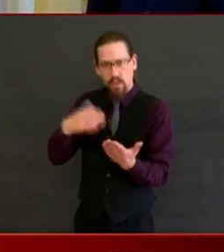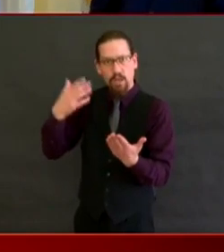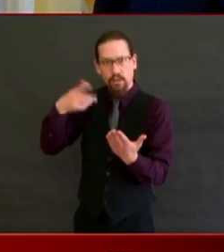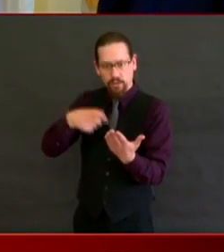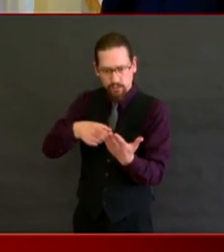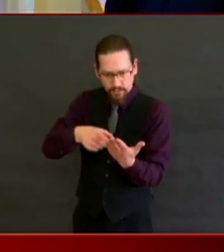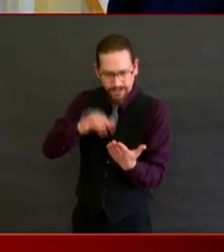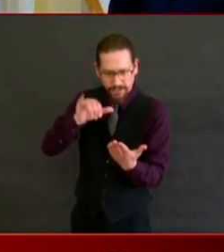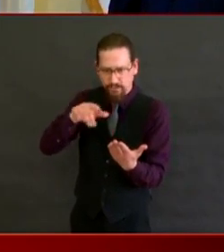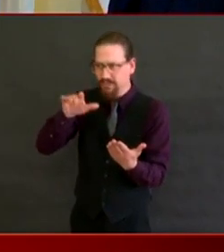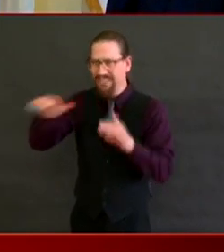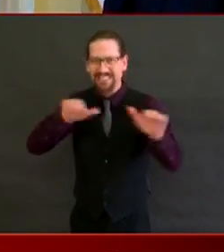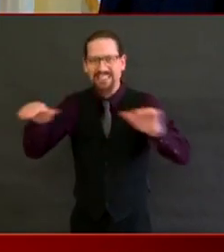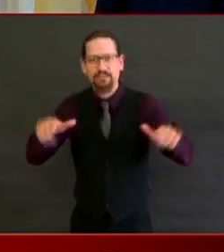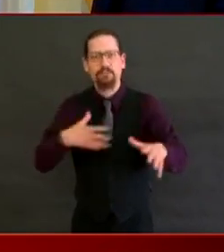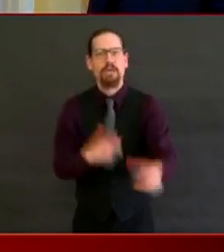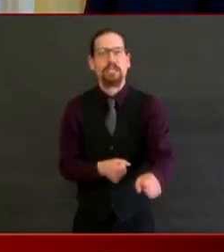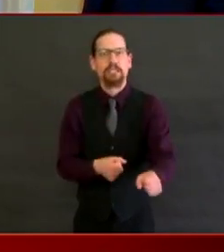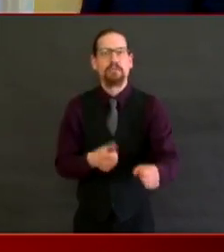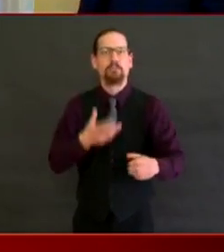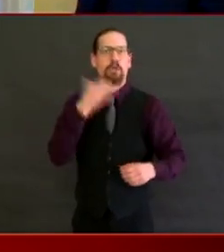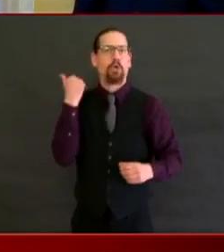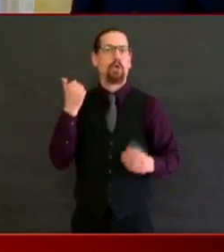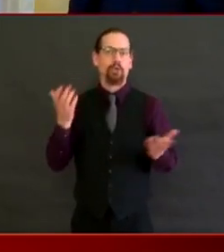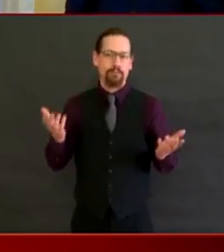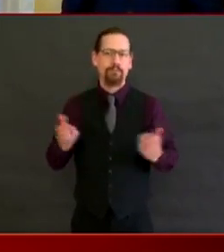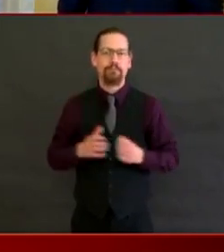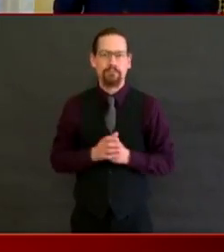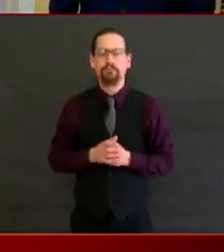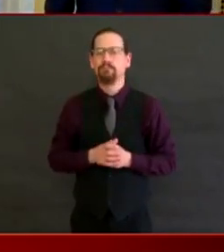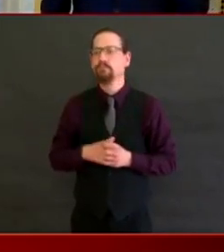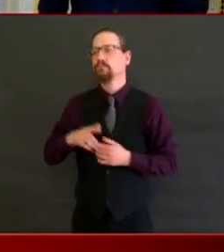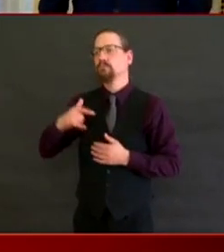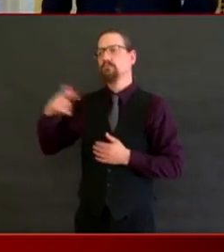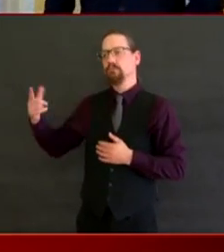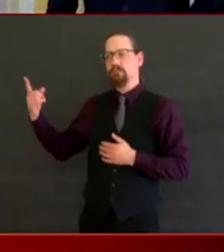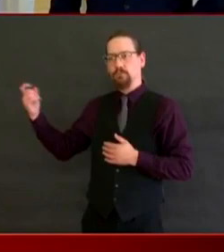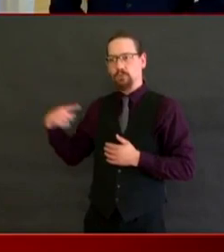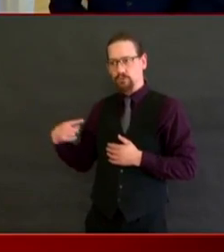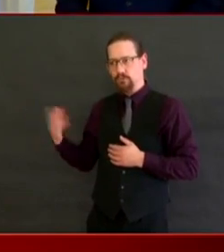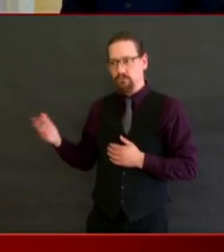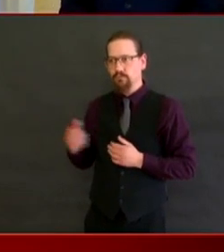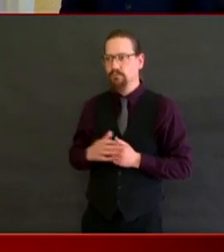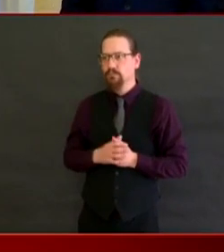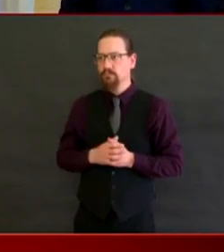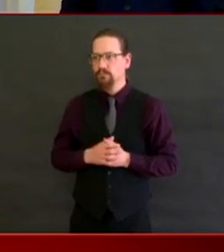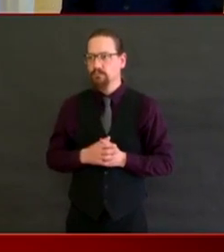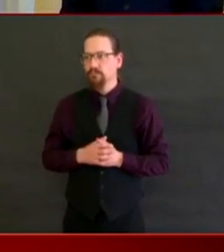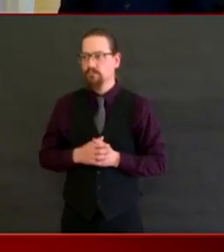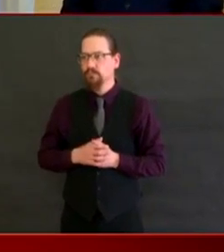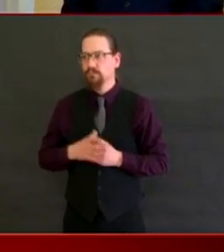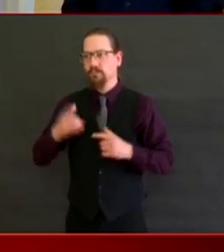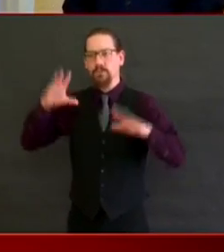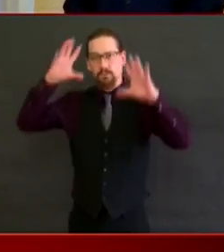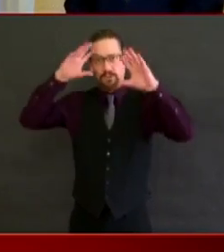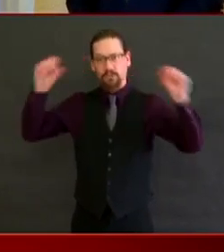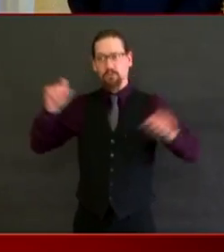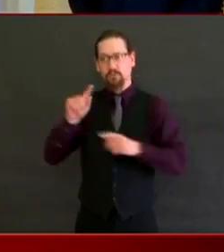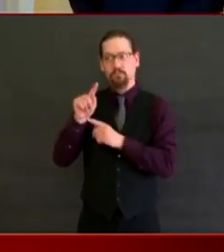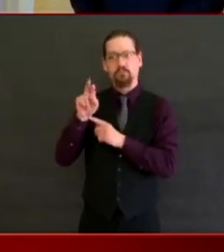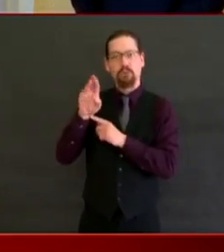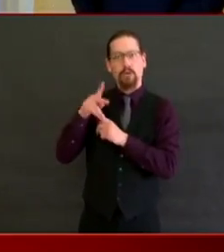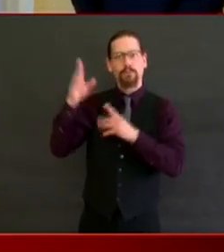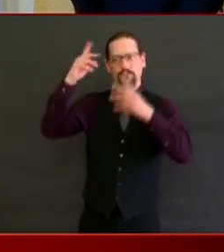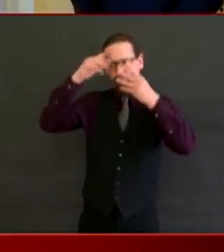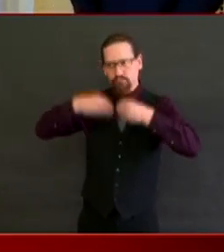Governor, the next question is from Tara Granahan of WPRO Radio. Since President Trump's announcement, are there any companies making masks